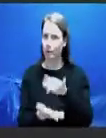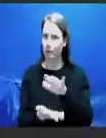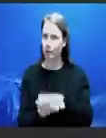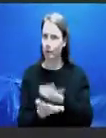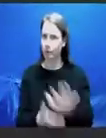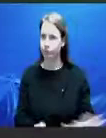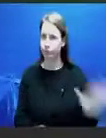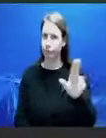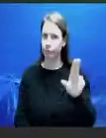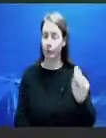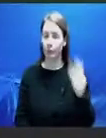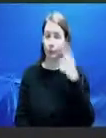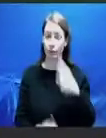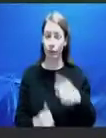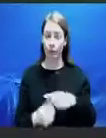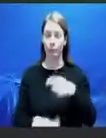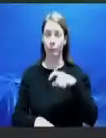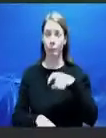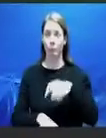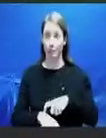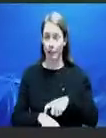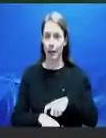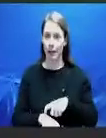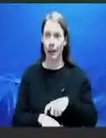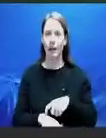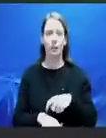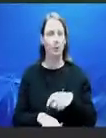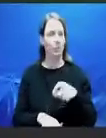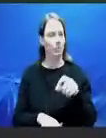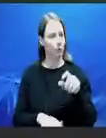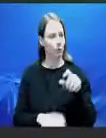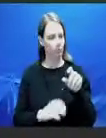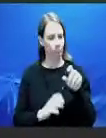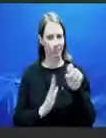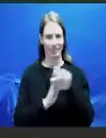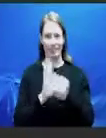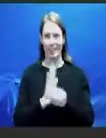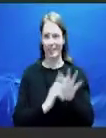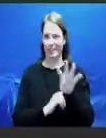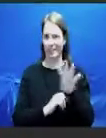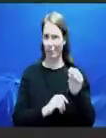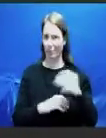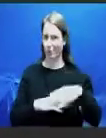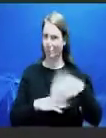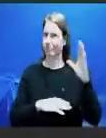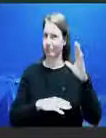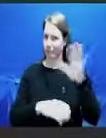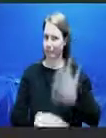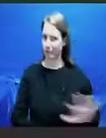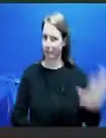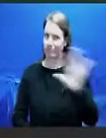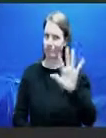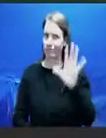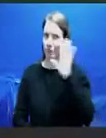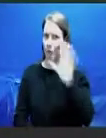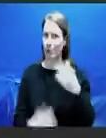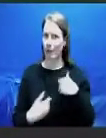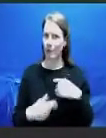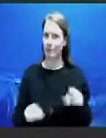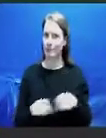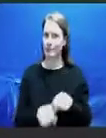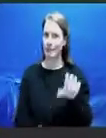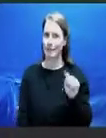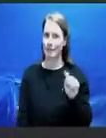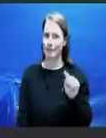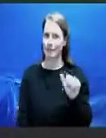over 40 states will learn from the same standards for math and English, the new Common Core state standards. In this episode, we'll take a look at what can be learned